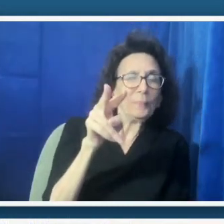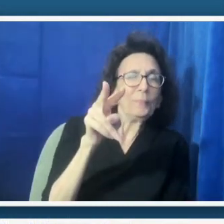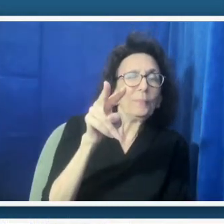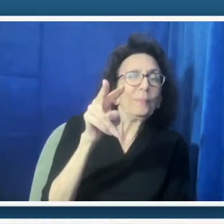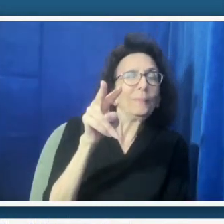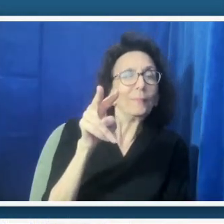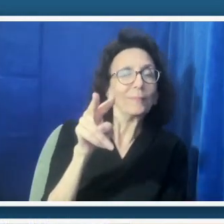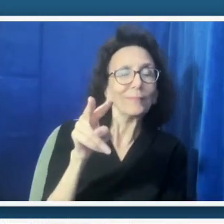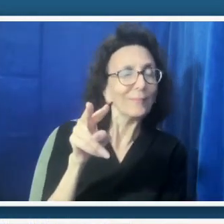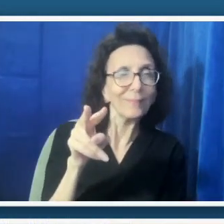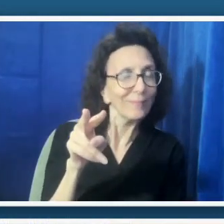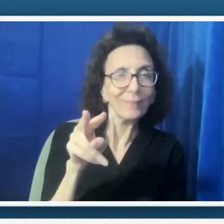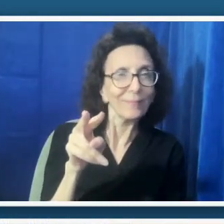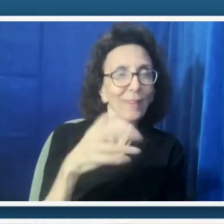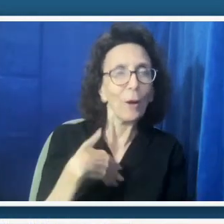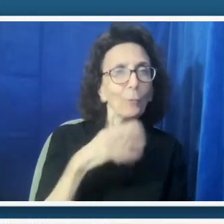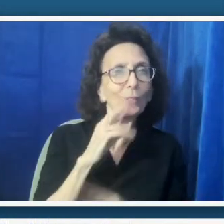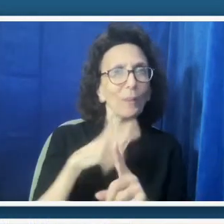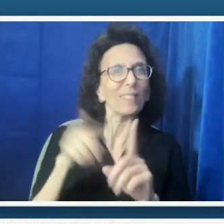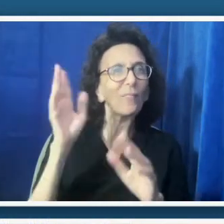we have a very different reaction. So